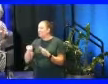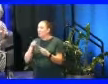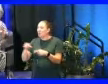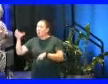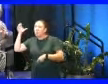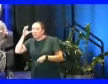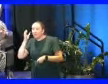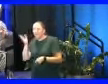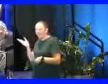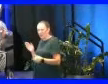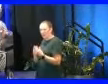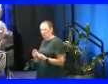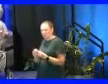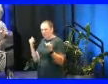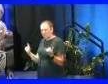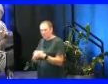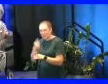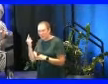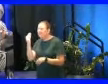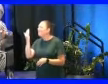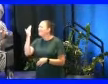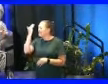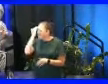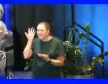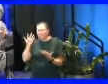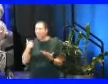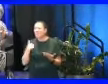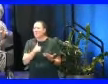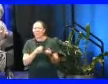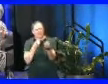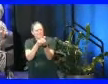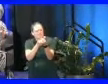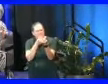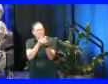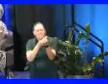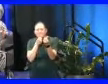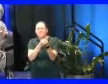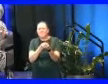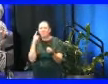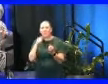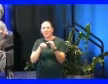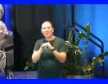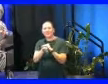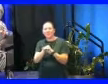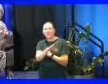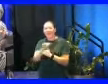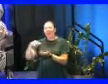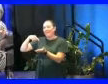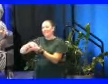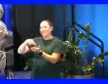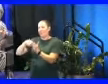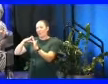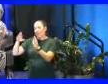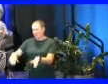today, just know that we are advocating for accessible and affordable